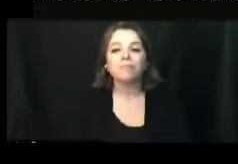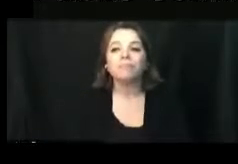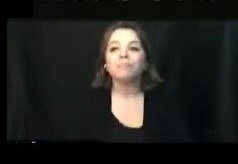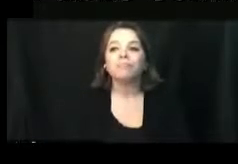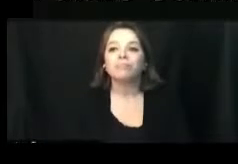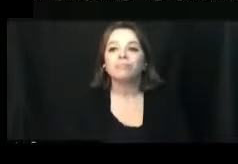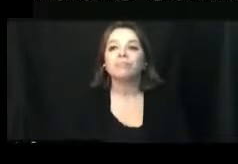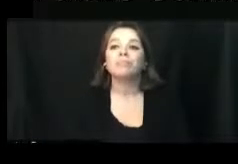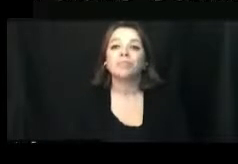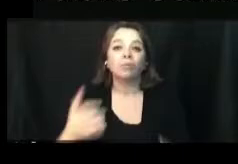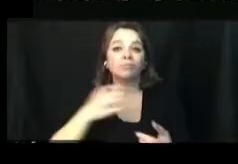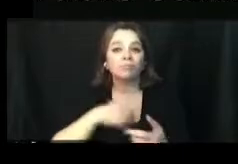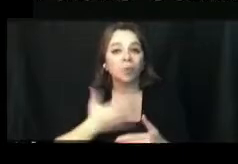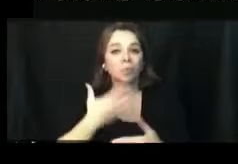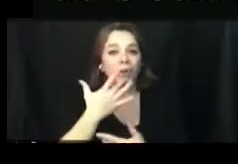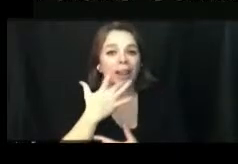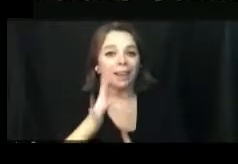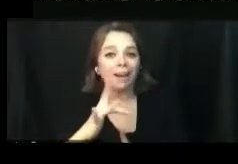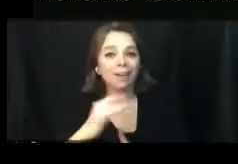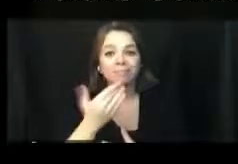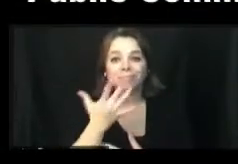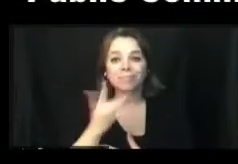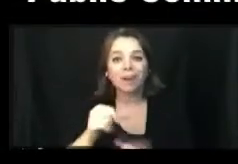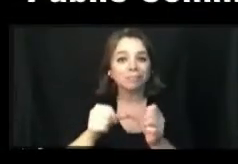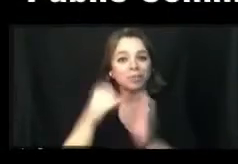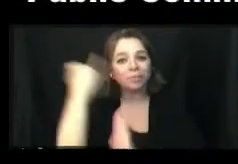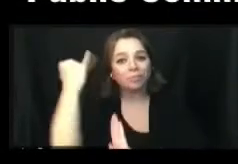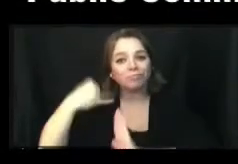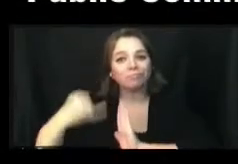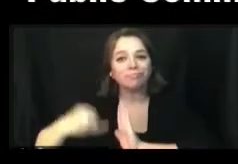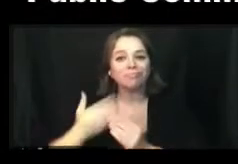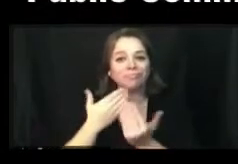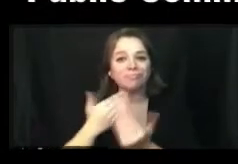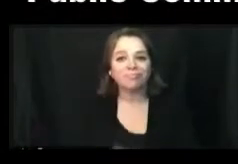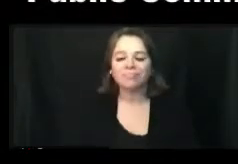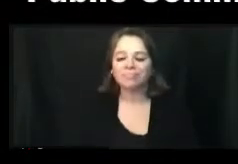as you continue to draw your lines. Thank you so much for that great presentation.